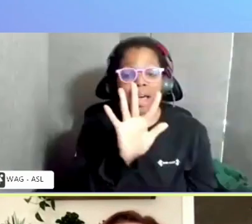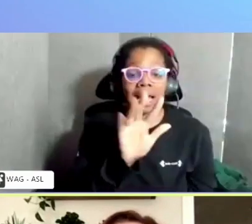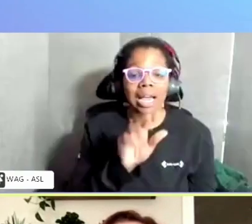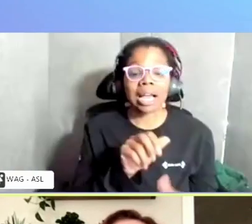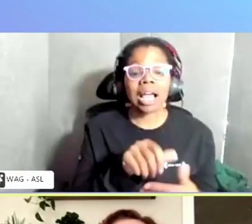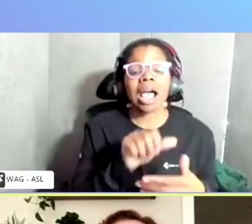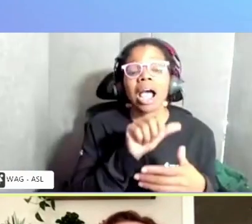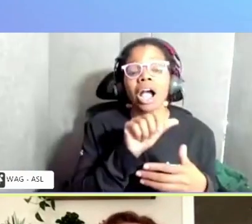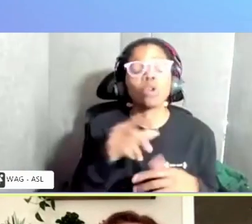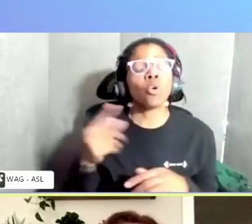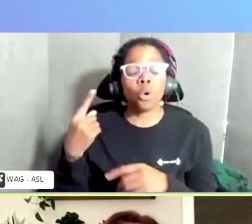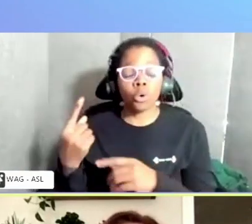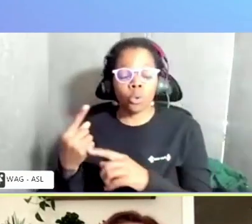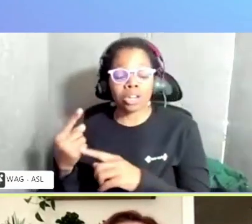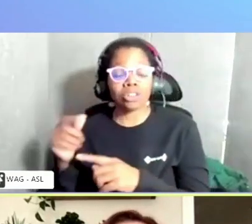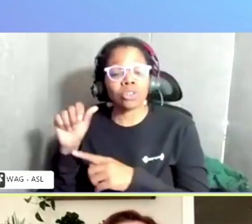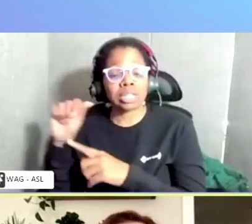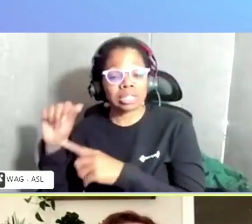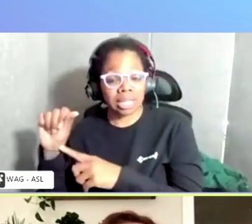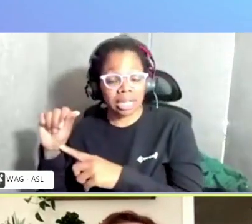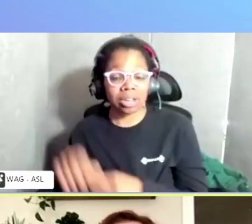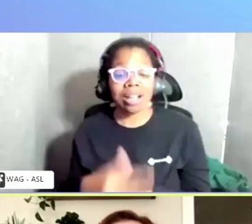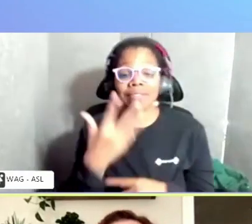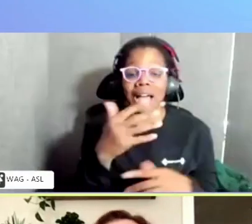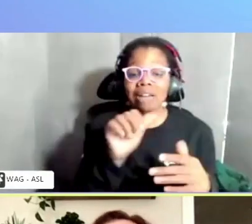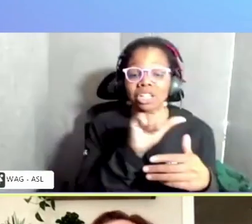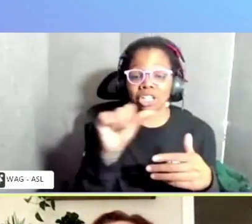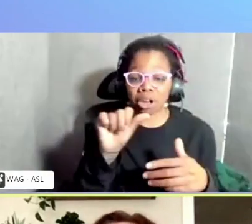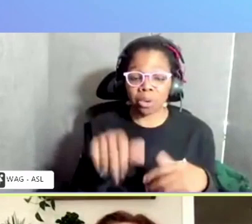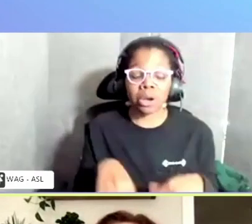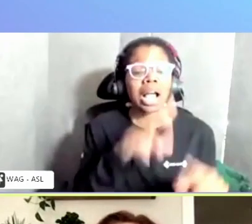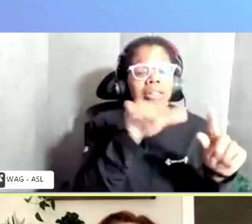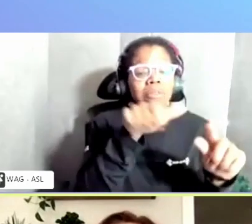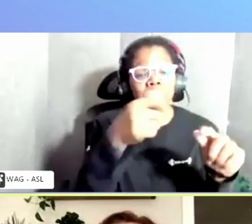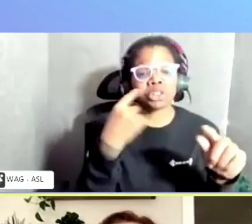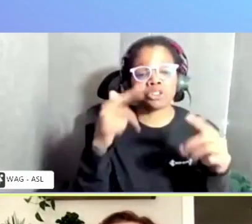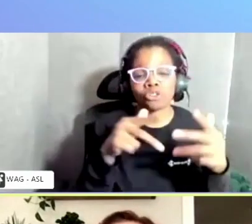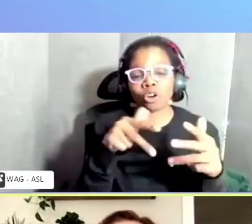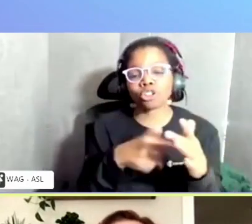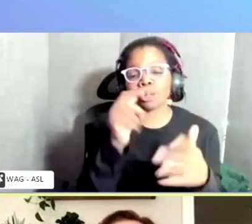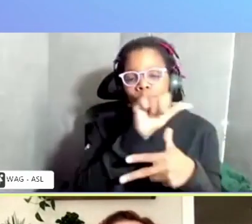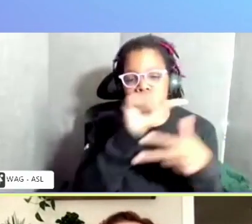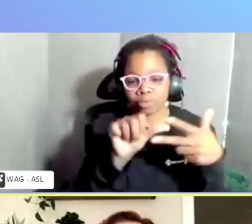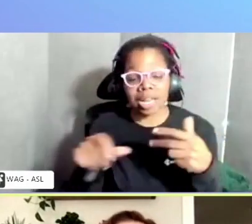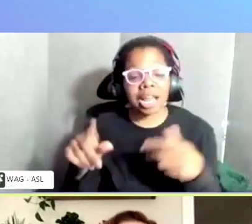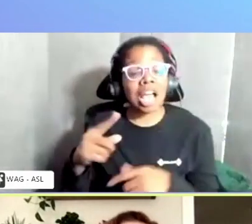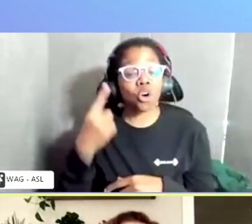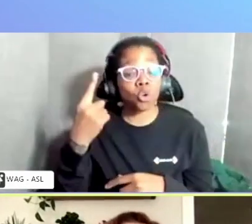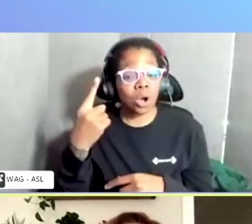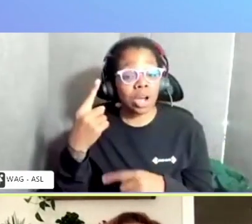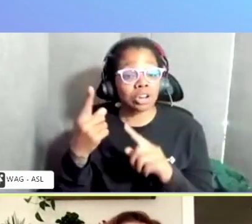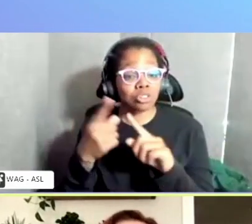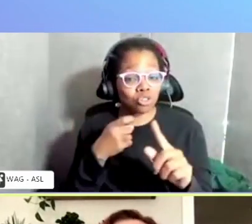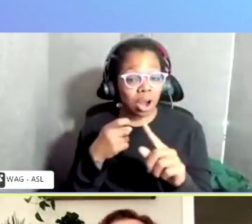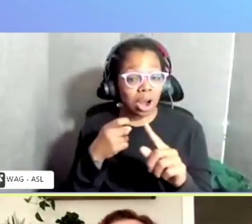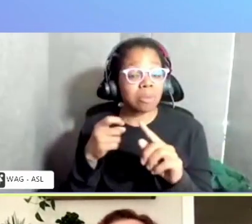A, and 2 more at triple A. In addition, 1 existing success criterion is moving from